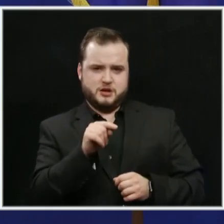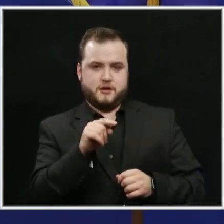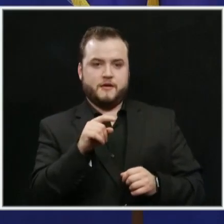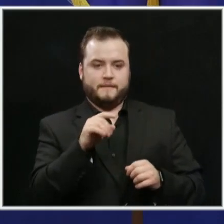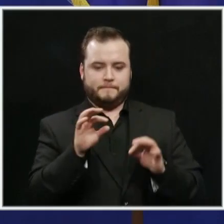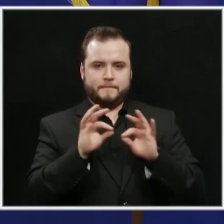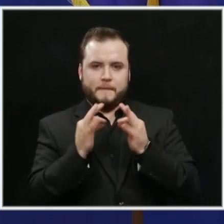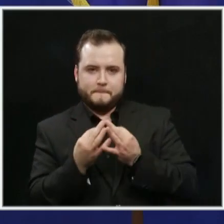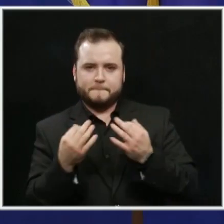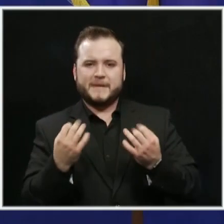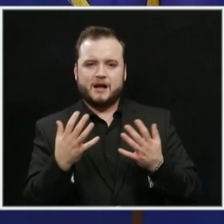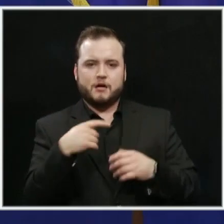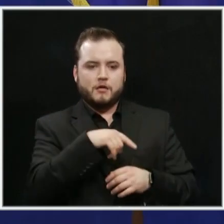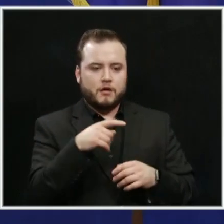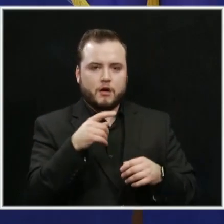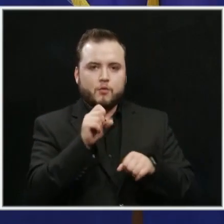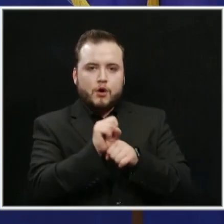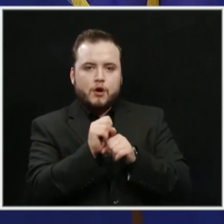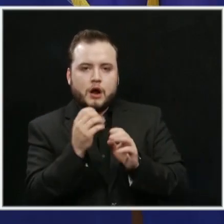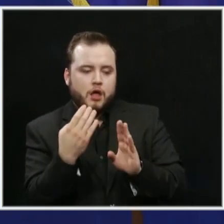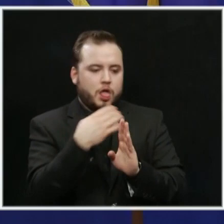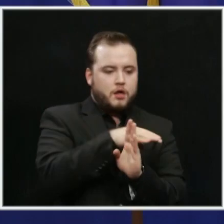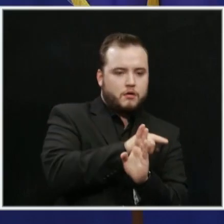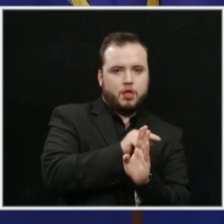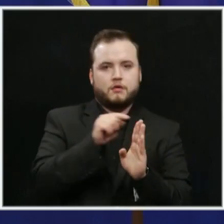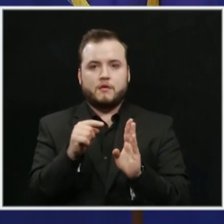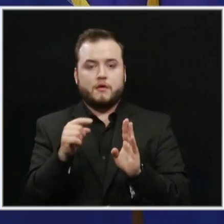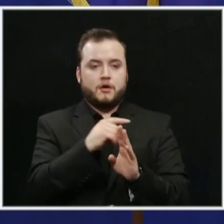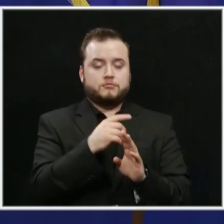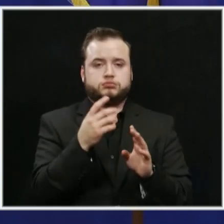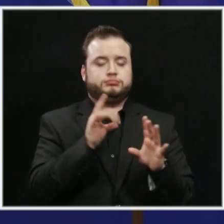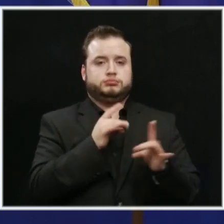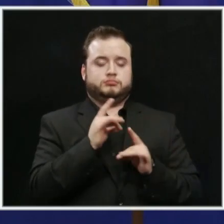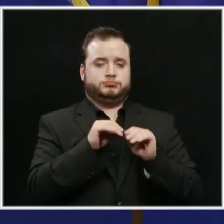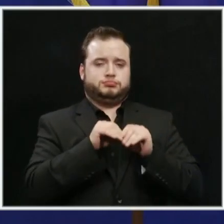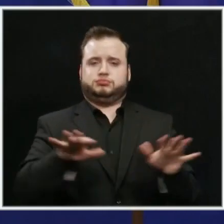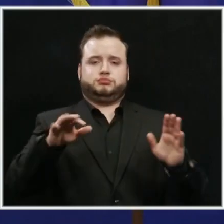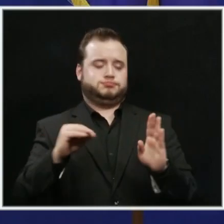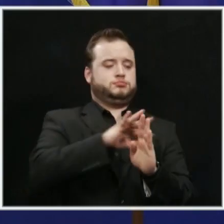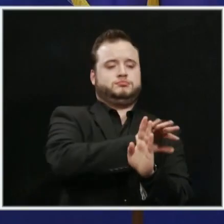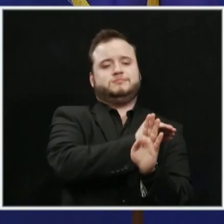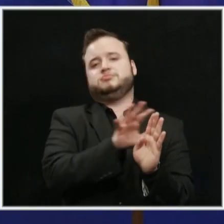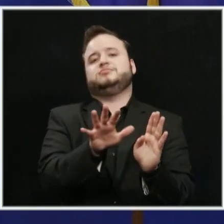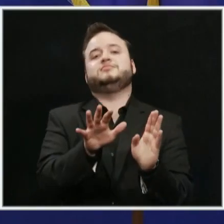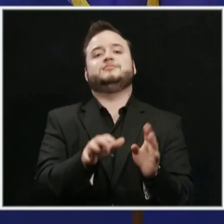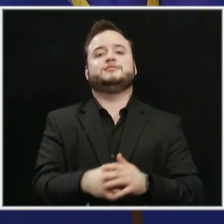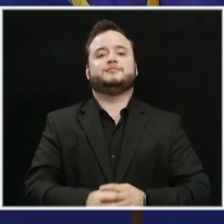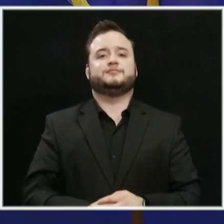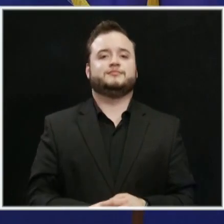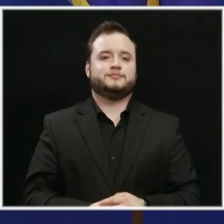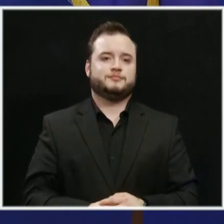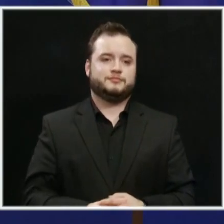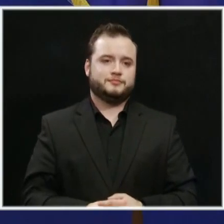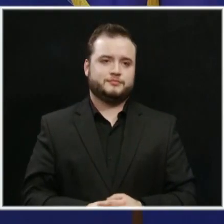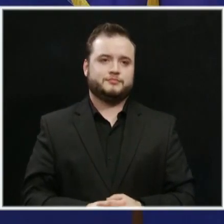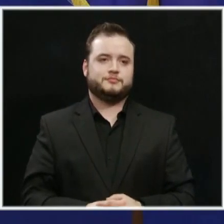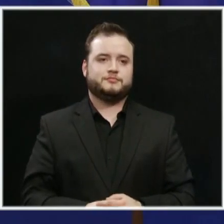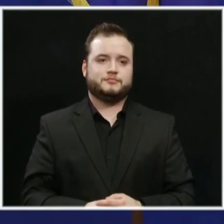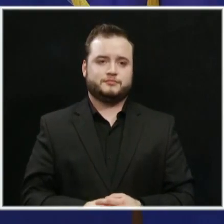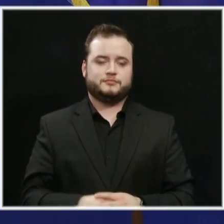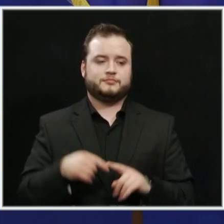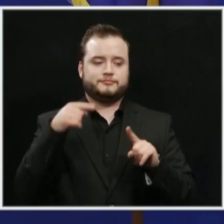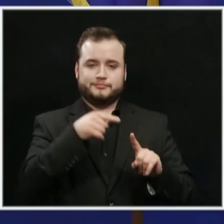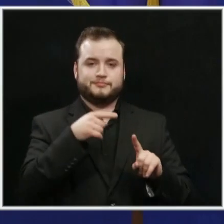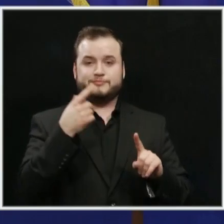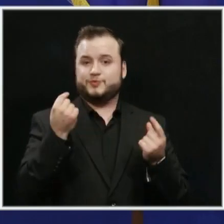there, or cross contamination that started to happen. I think the good news on this is plant management has been monitoring this. They have been